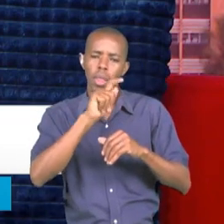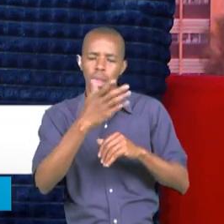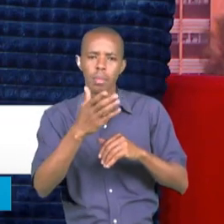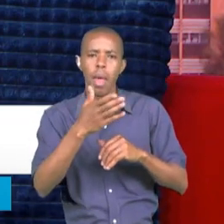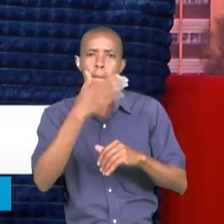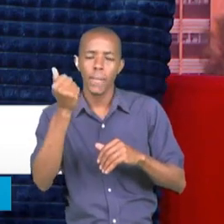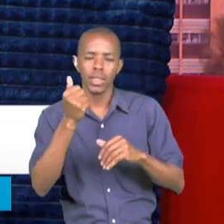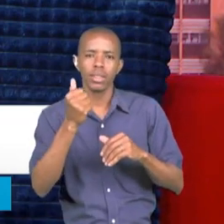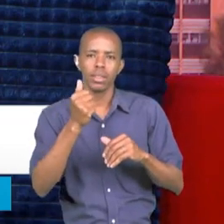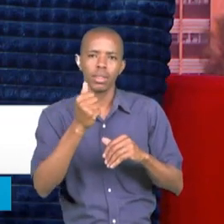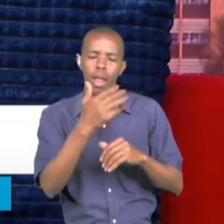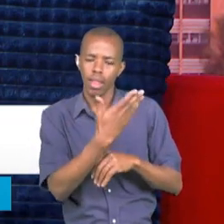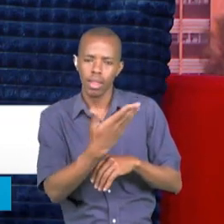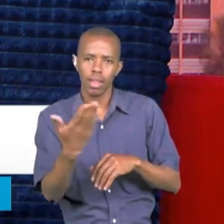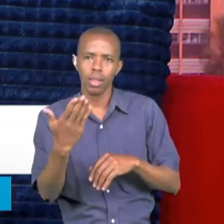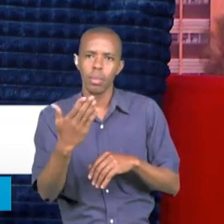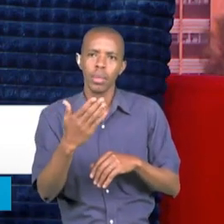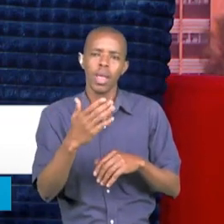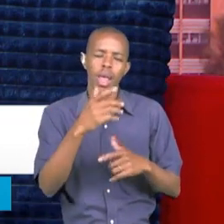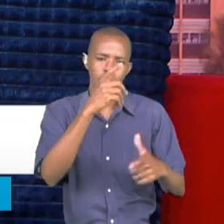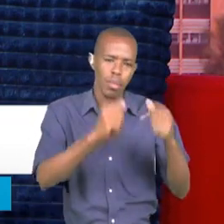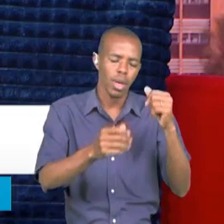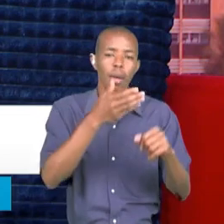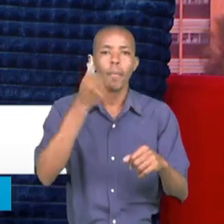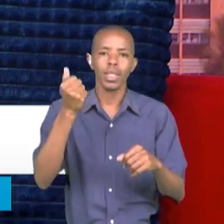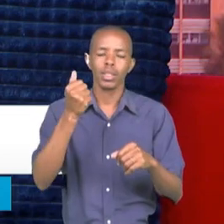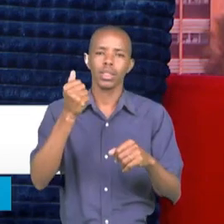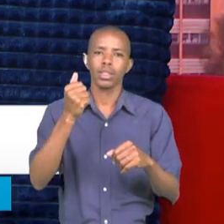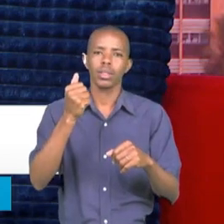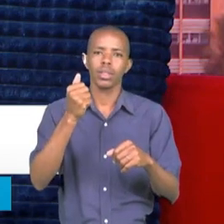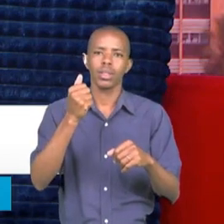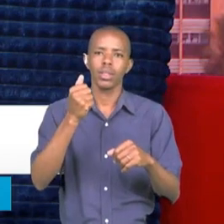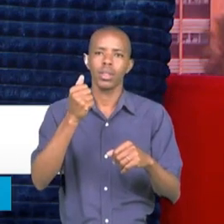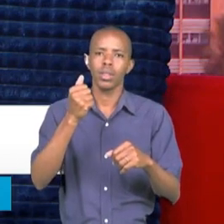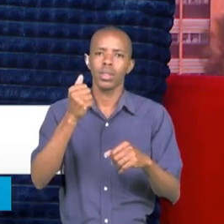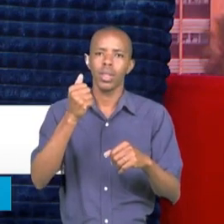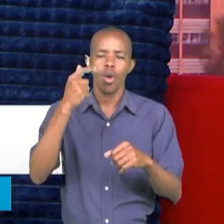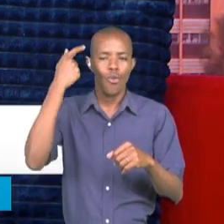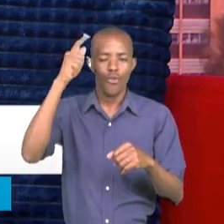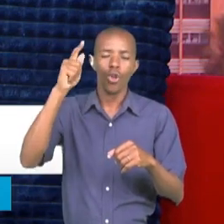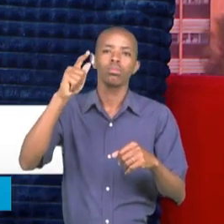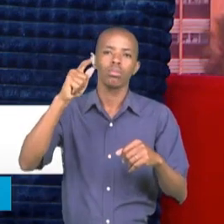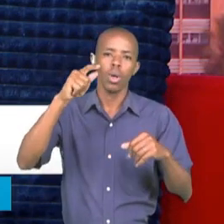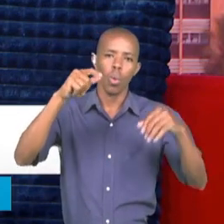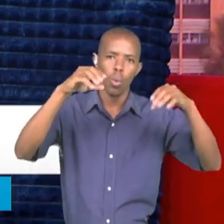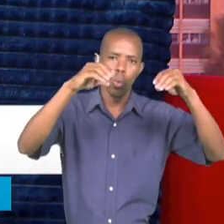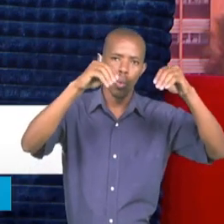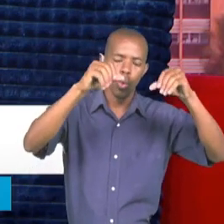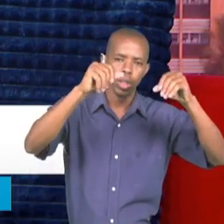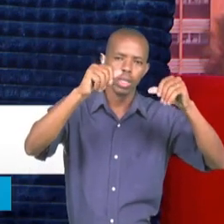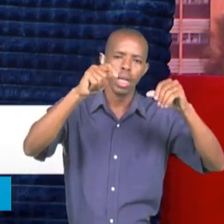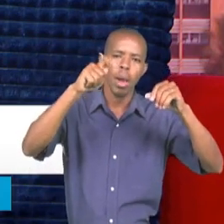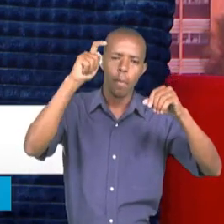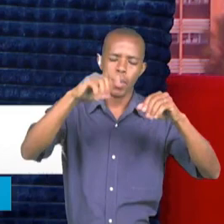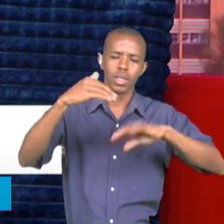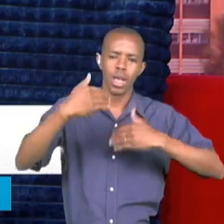brand. Say coconut milk, the best brand. So nona. So for quality, you also have to put a limit for yourself